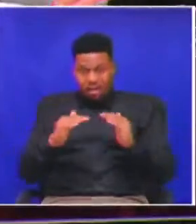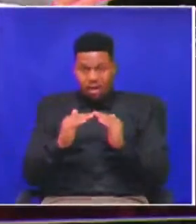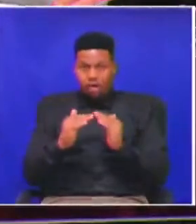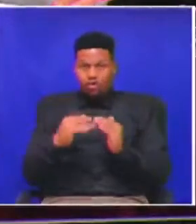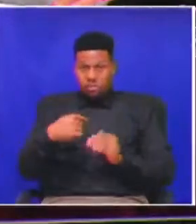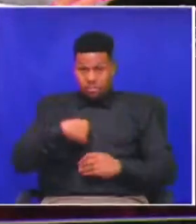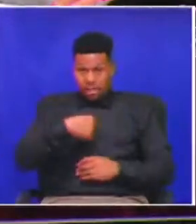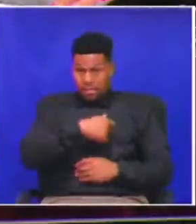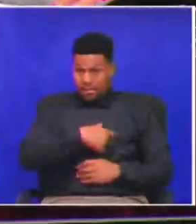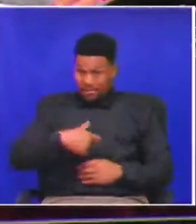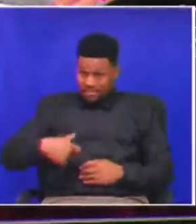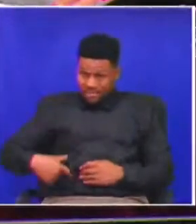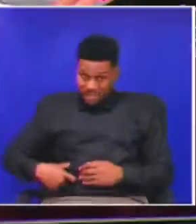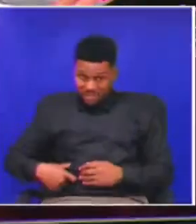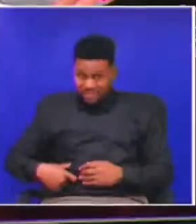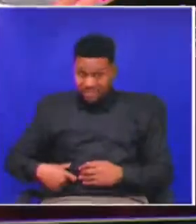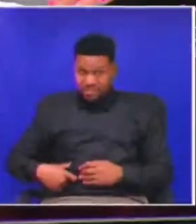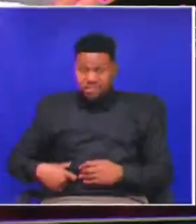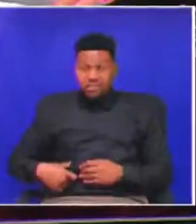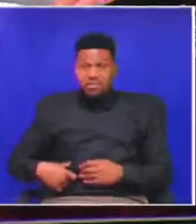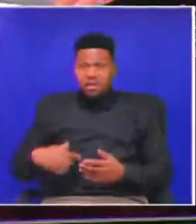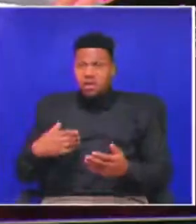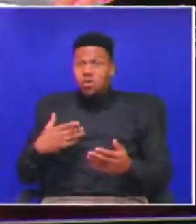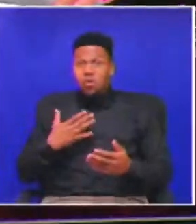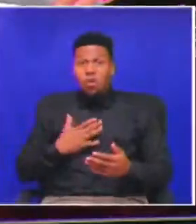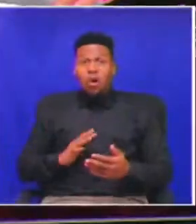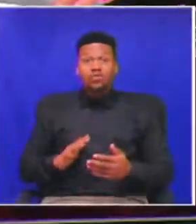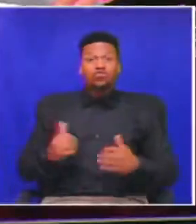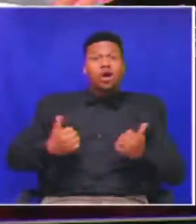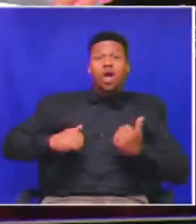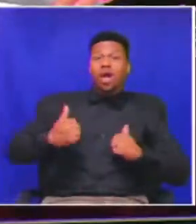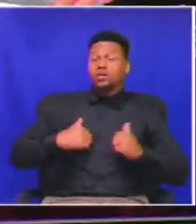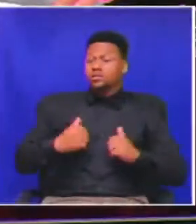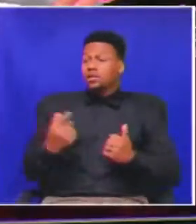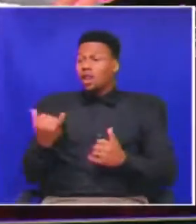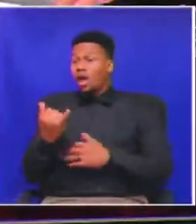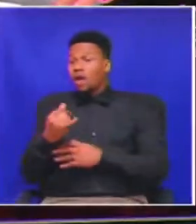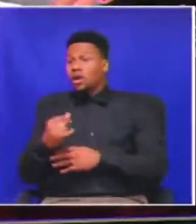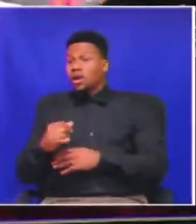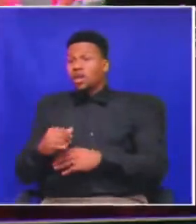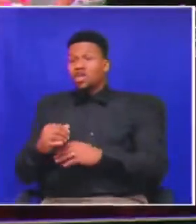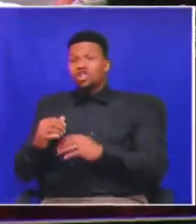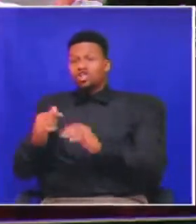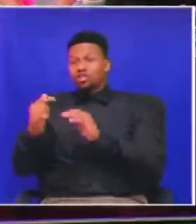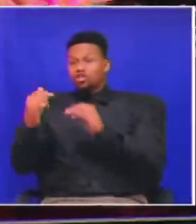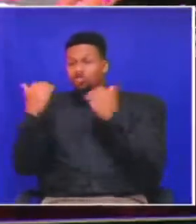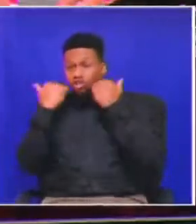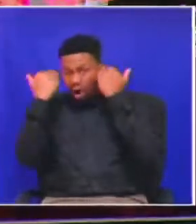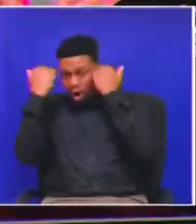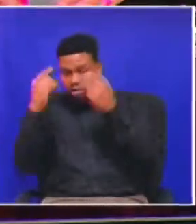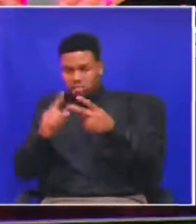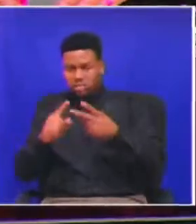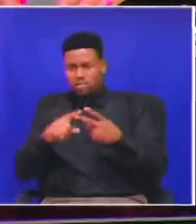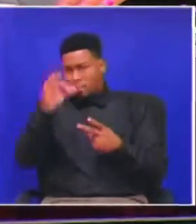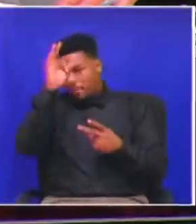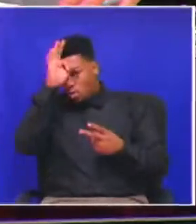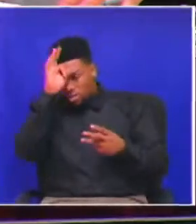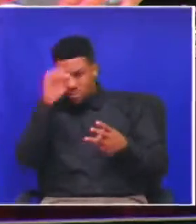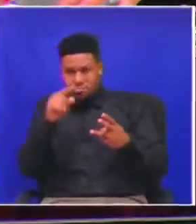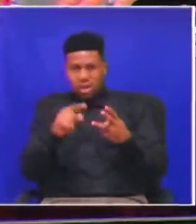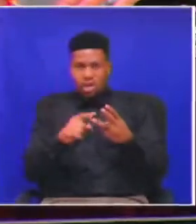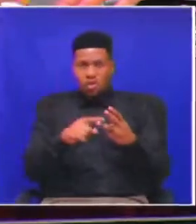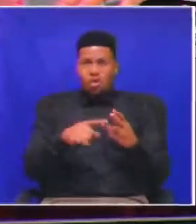act as a prosecutor, as a policeman, as a judge, or any of